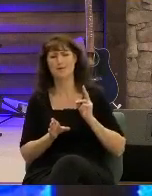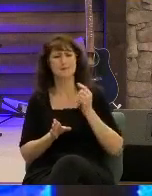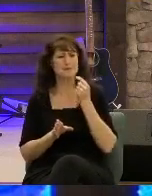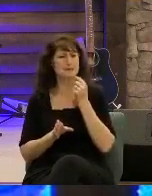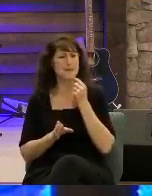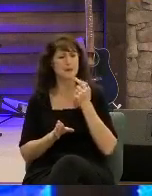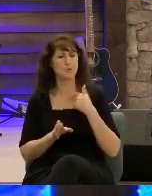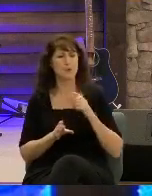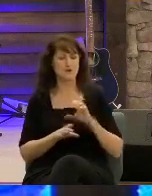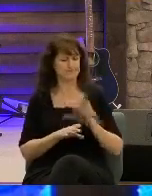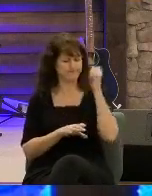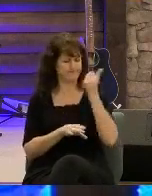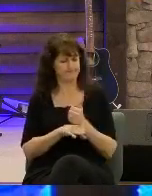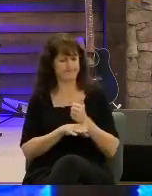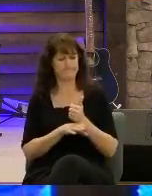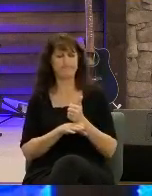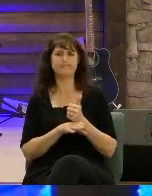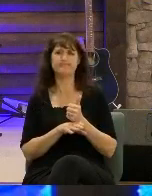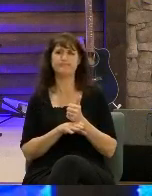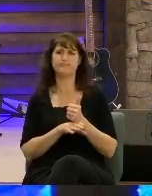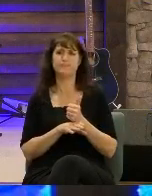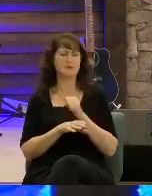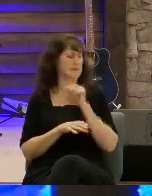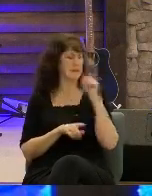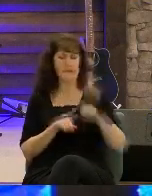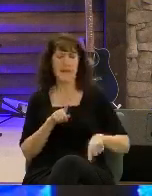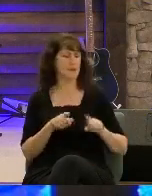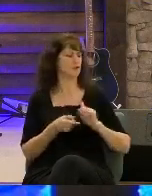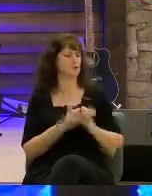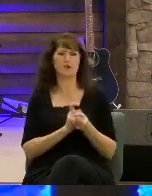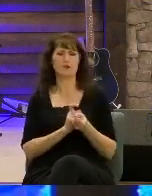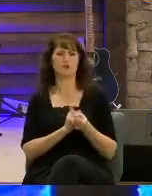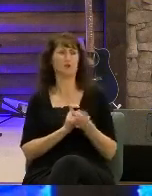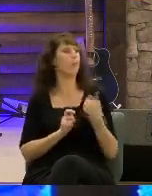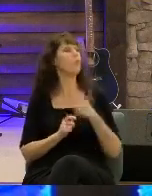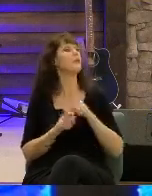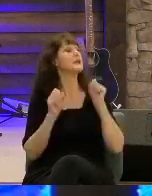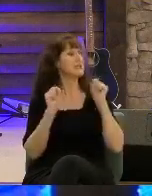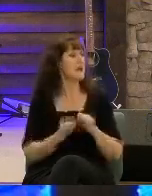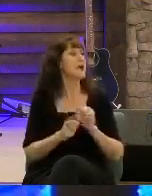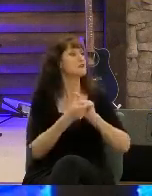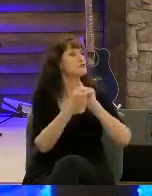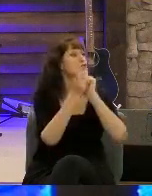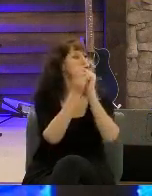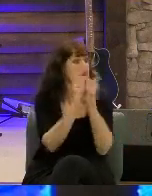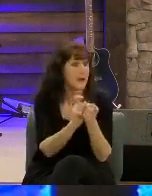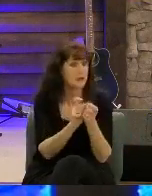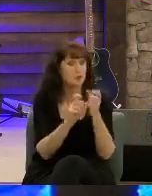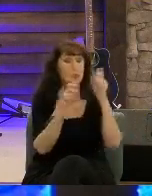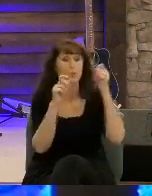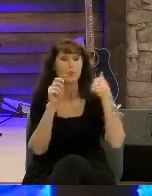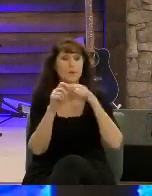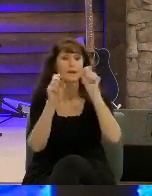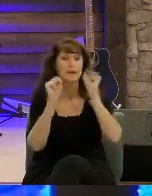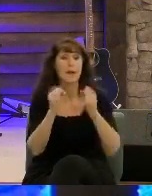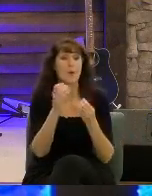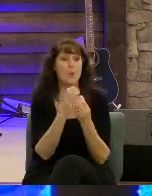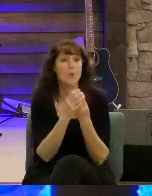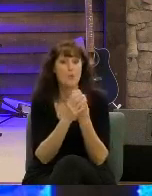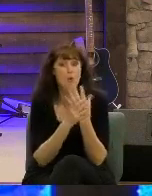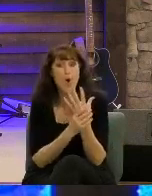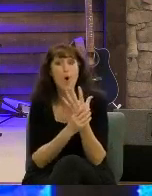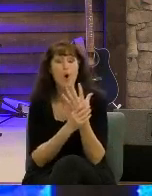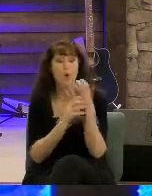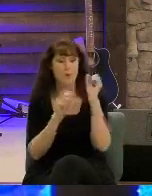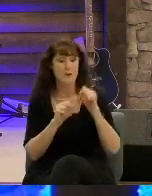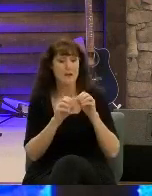in our ways and we cannot change. Yes. We can change. Yes. We can change. We can grow. We can